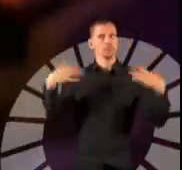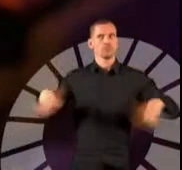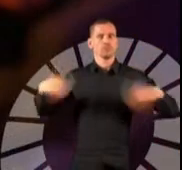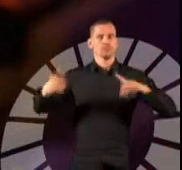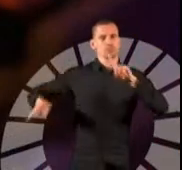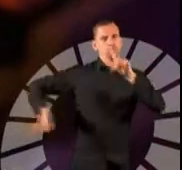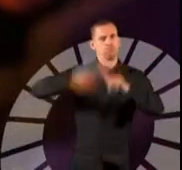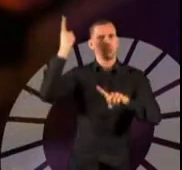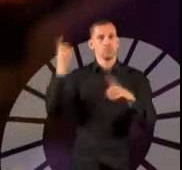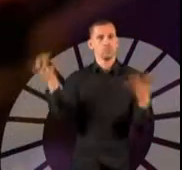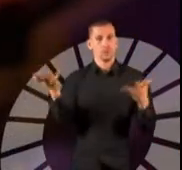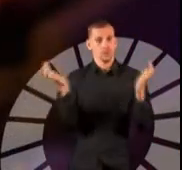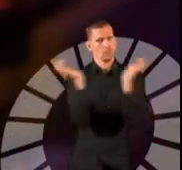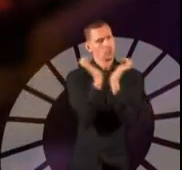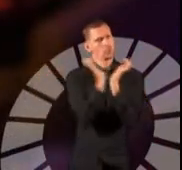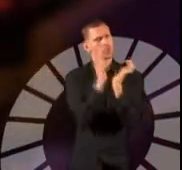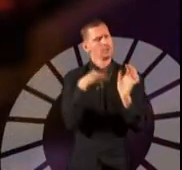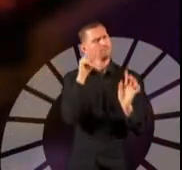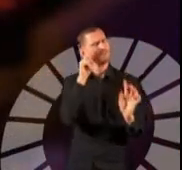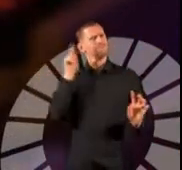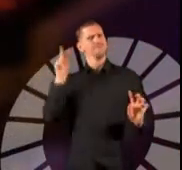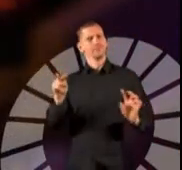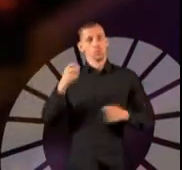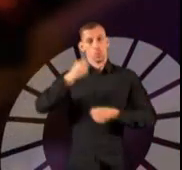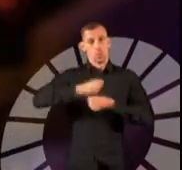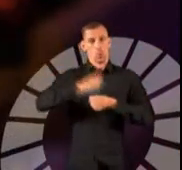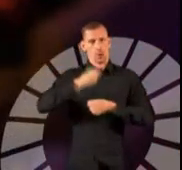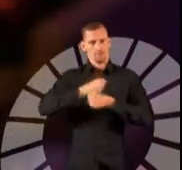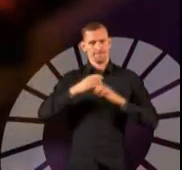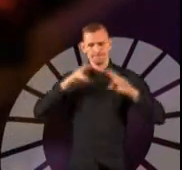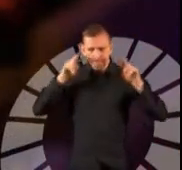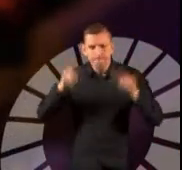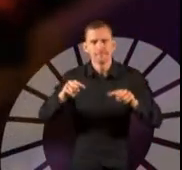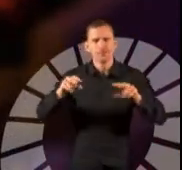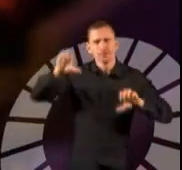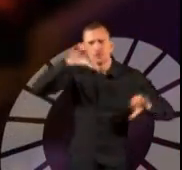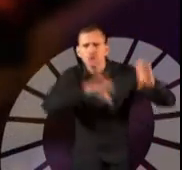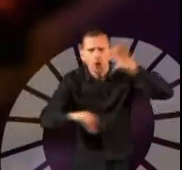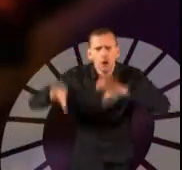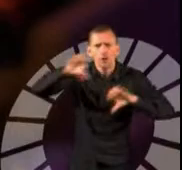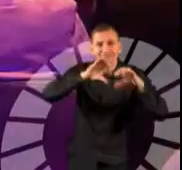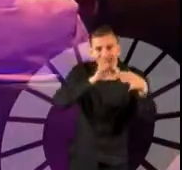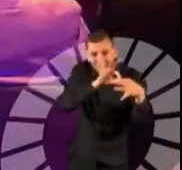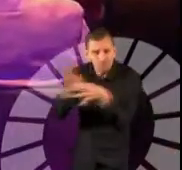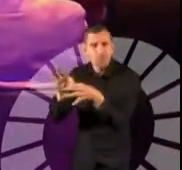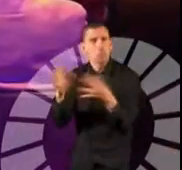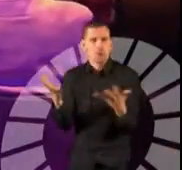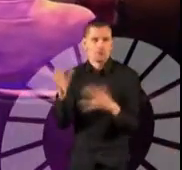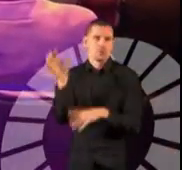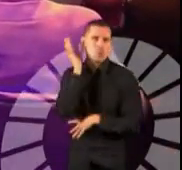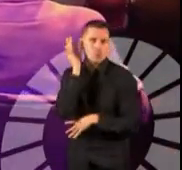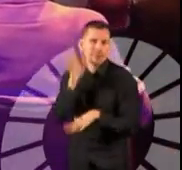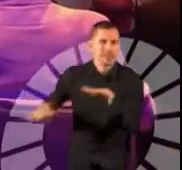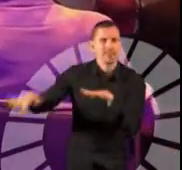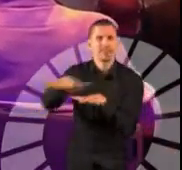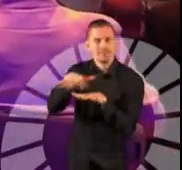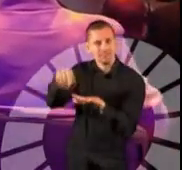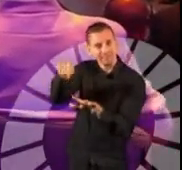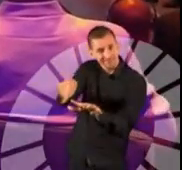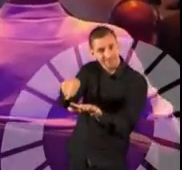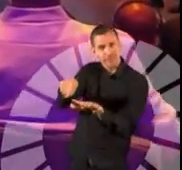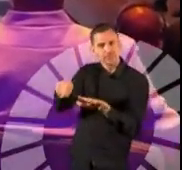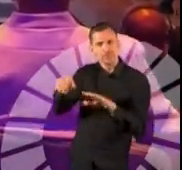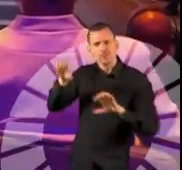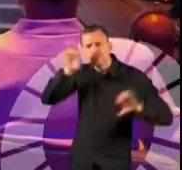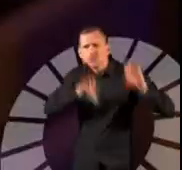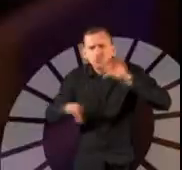important. We've worked on this for a long time, and that's the issue of science, of women and science. This is an area